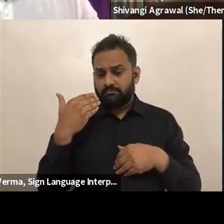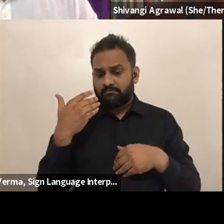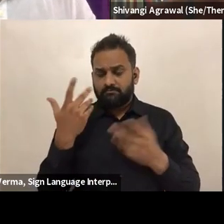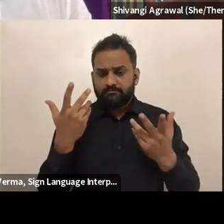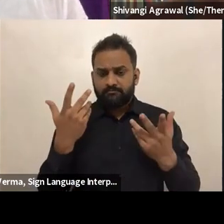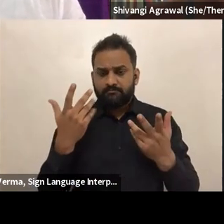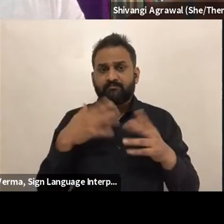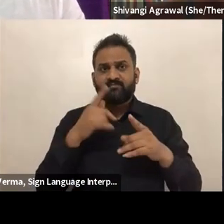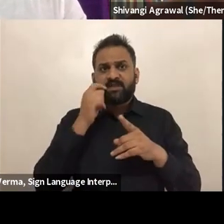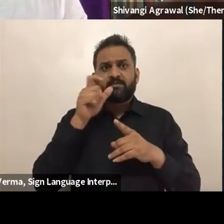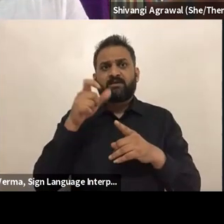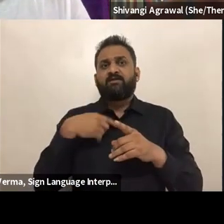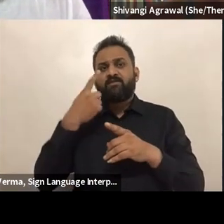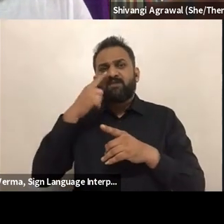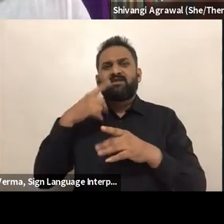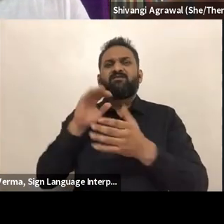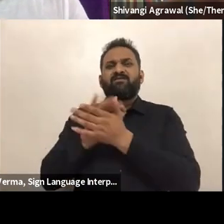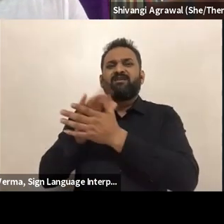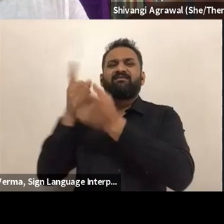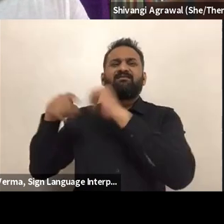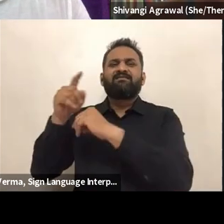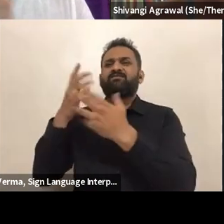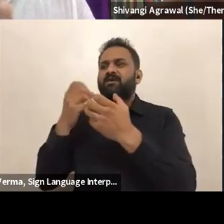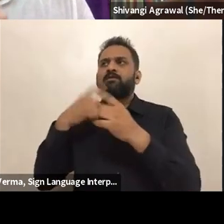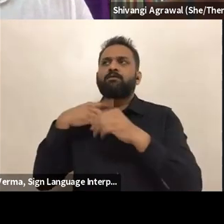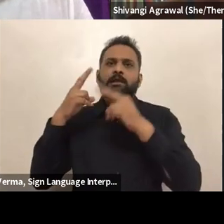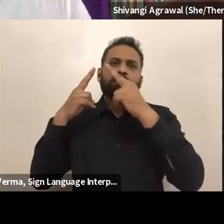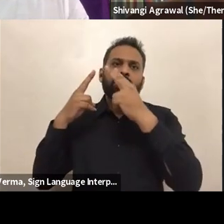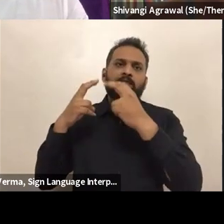parents of my friends, they wanted to implore that what is your